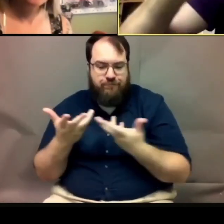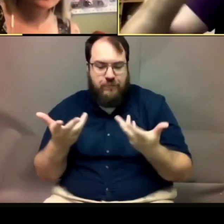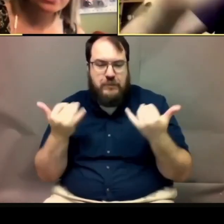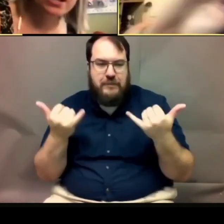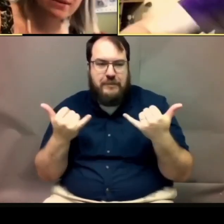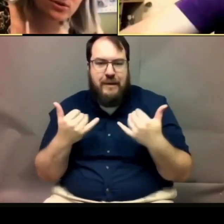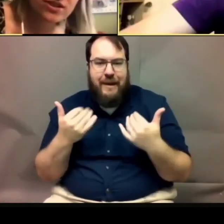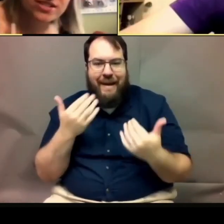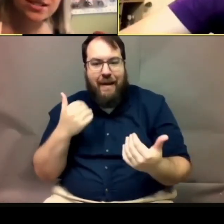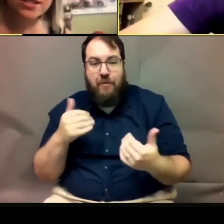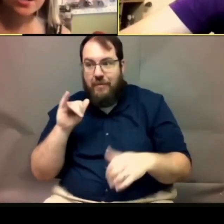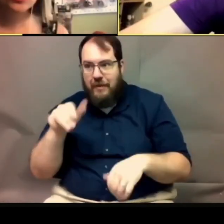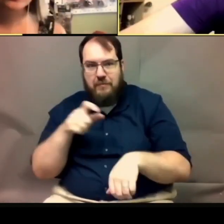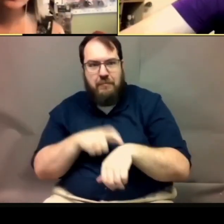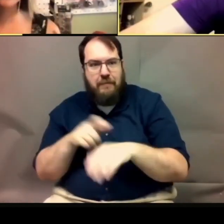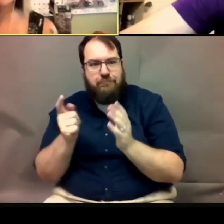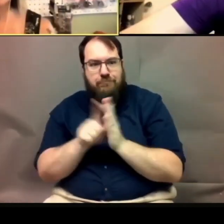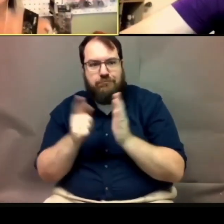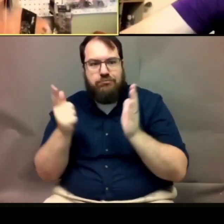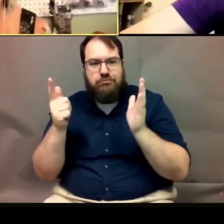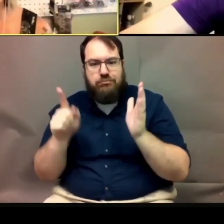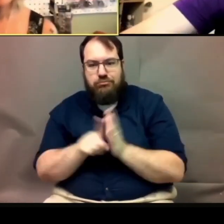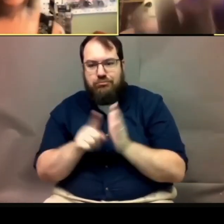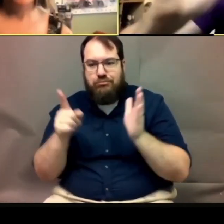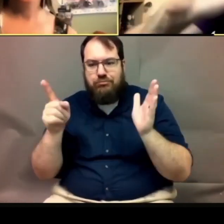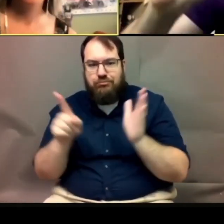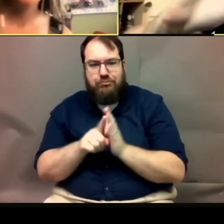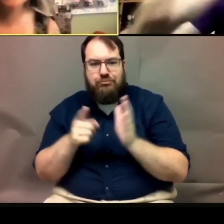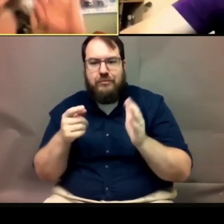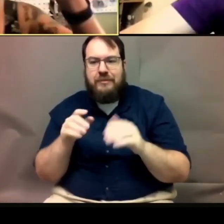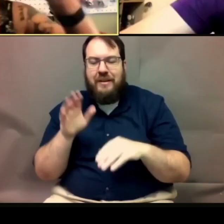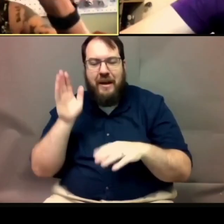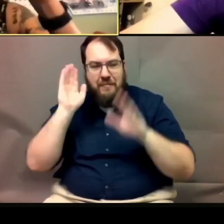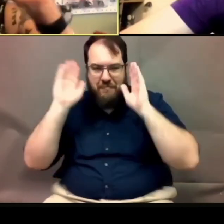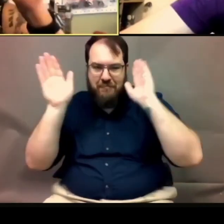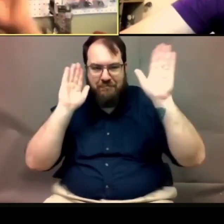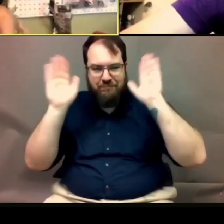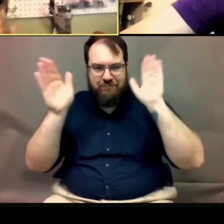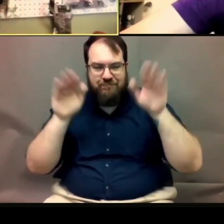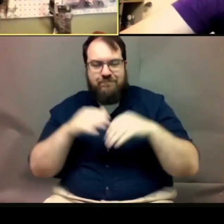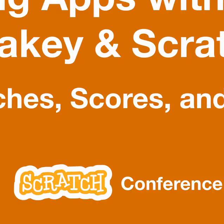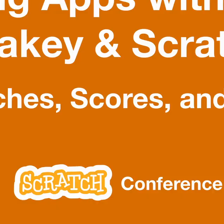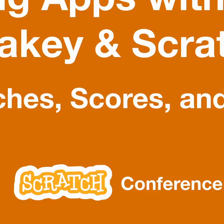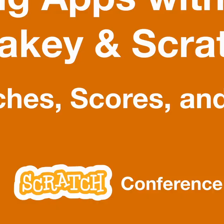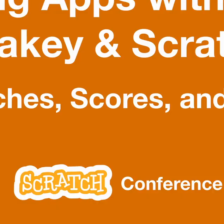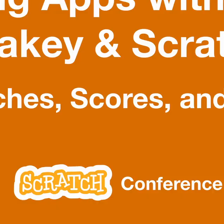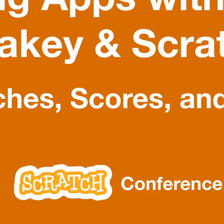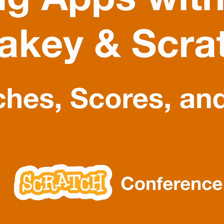Scratch. Oh, there's my timer that says the session's over. Okay, bye-bye, folks. Thank you. Bye.